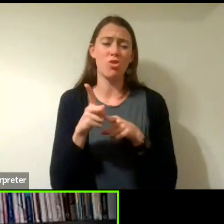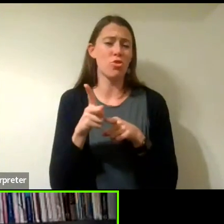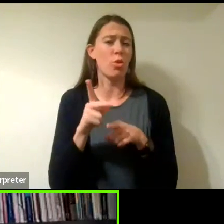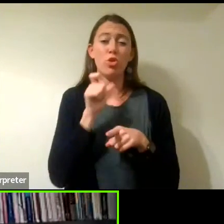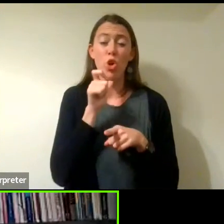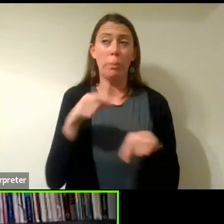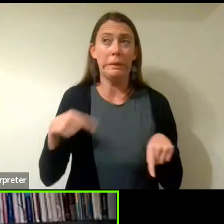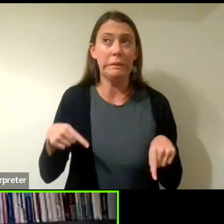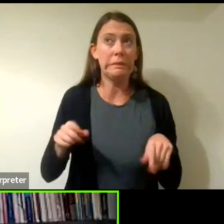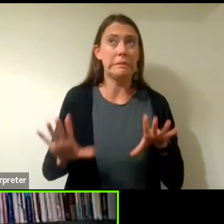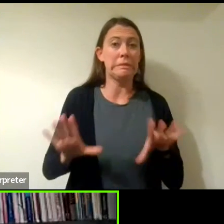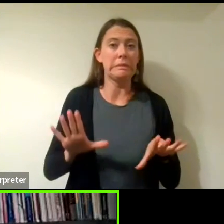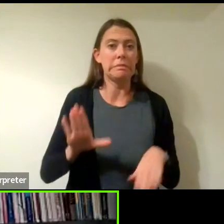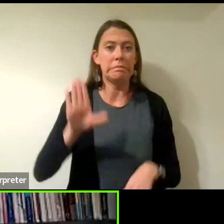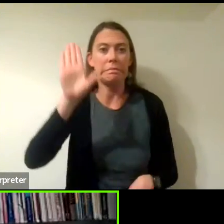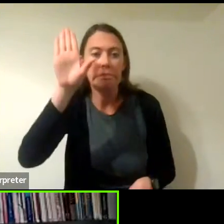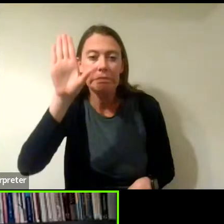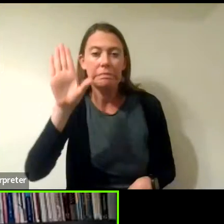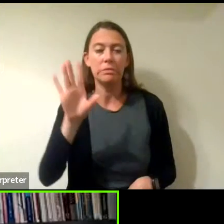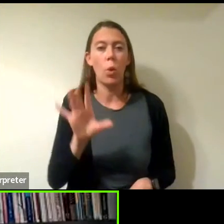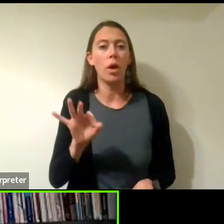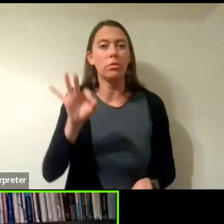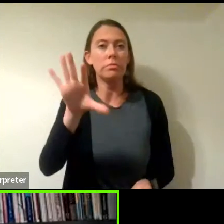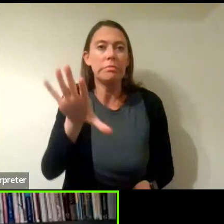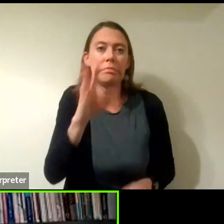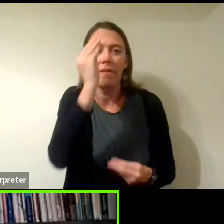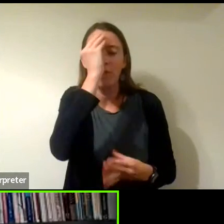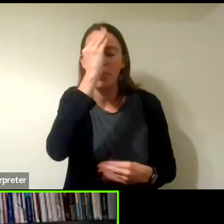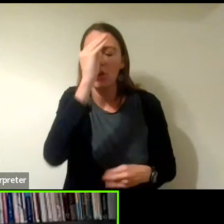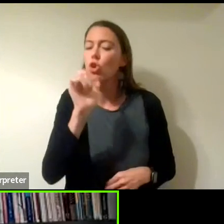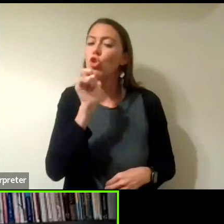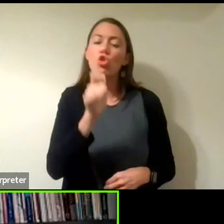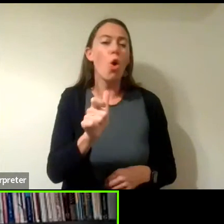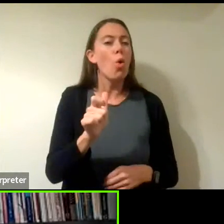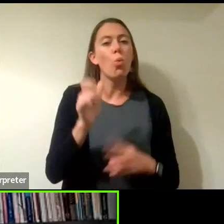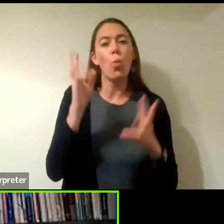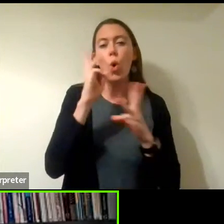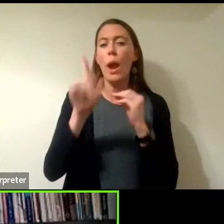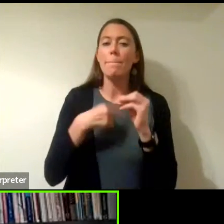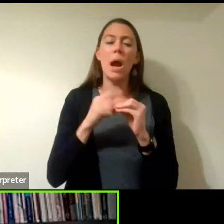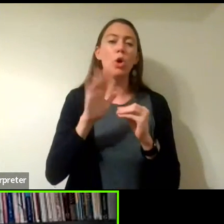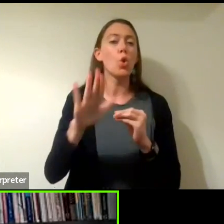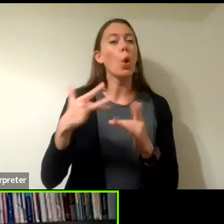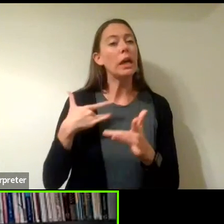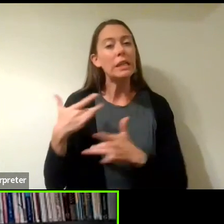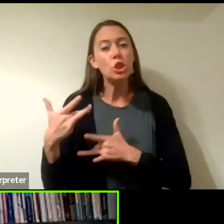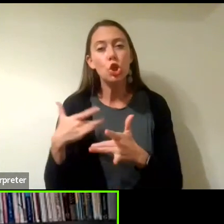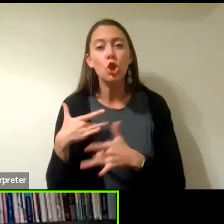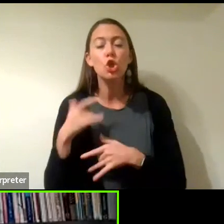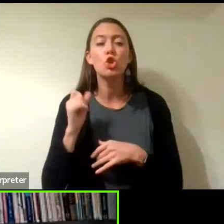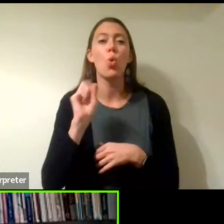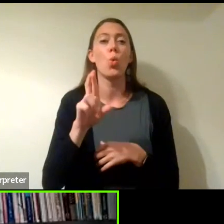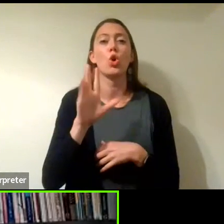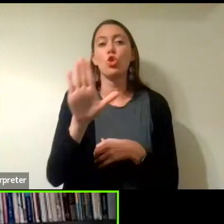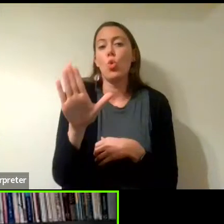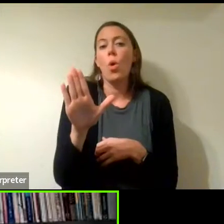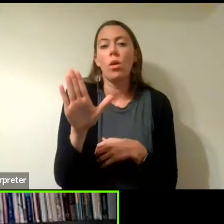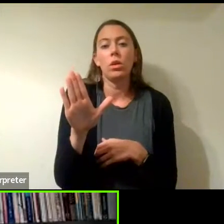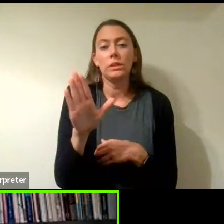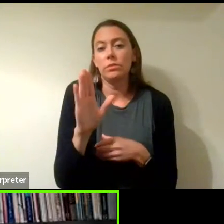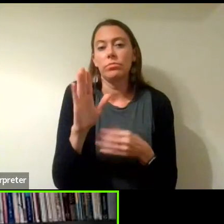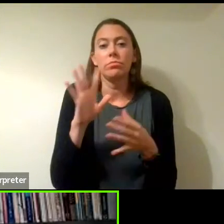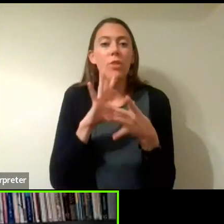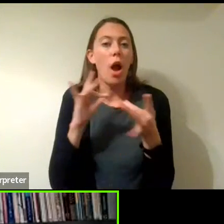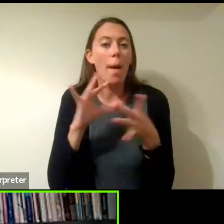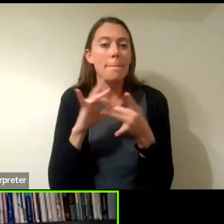apologetic about raising the concerns that you have. And to Dr. Moss's point, he is one